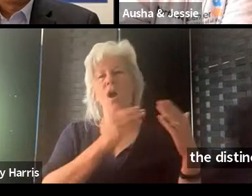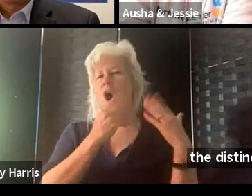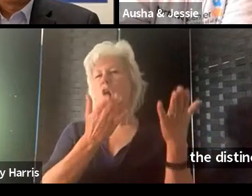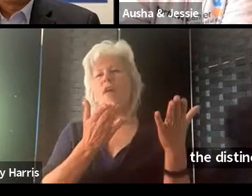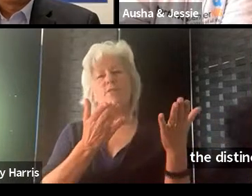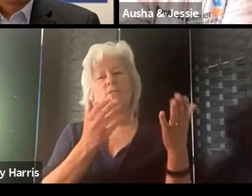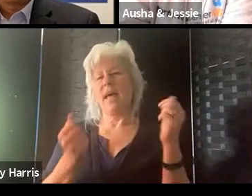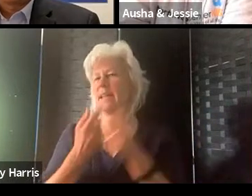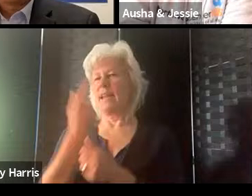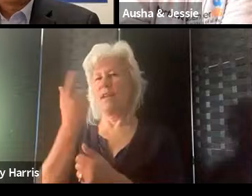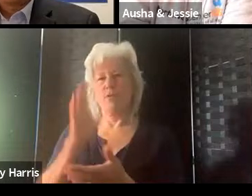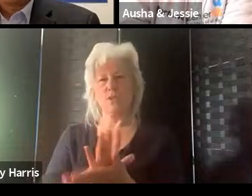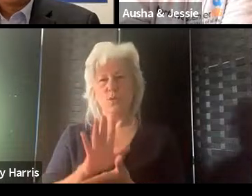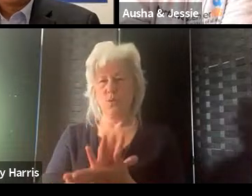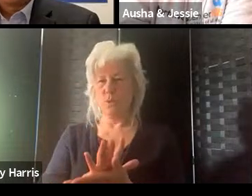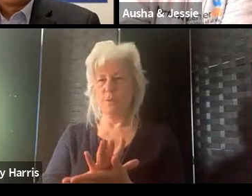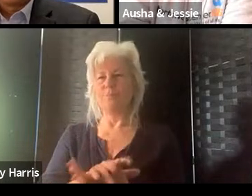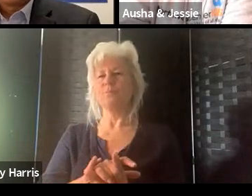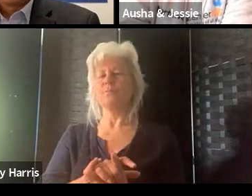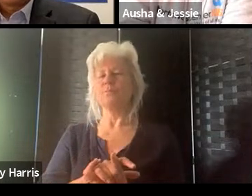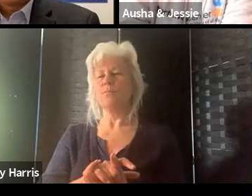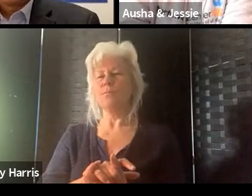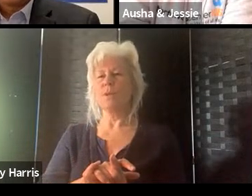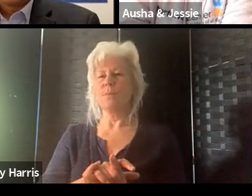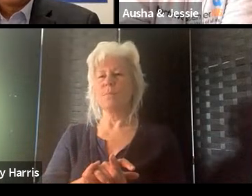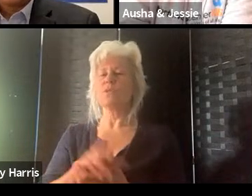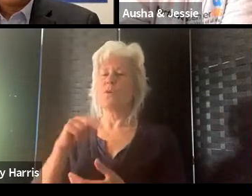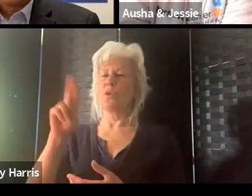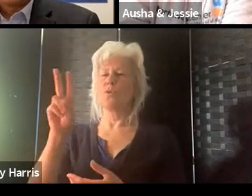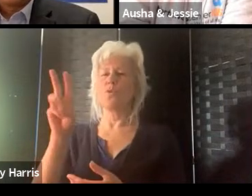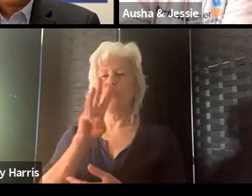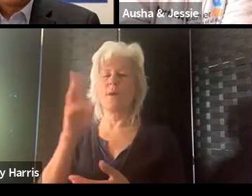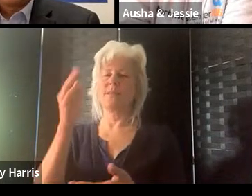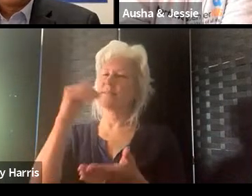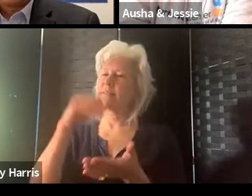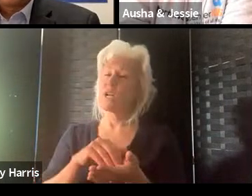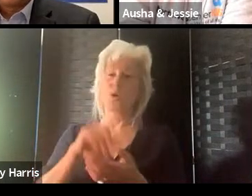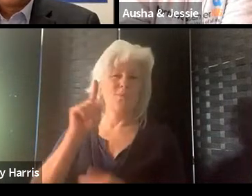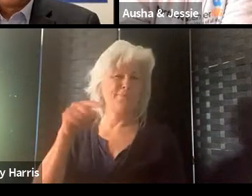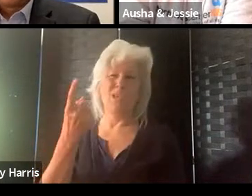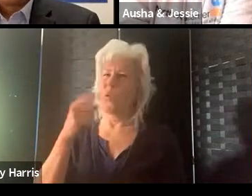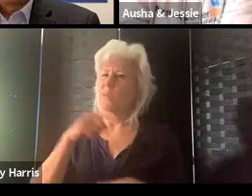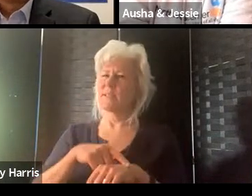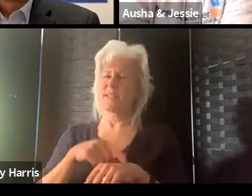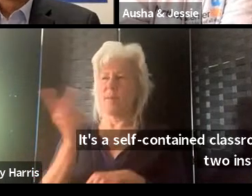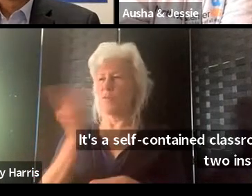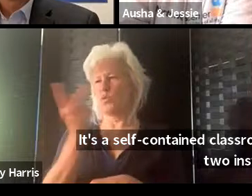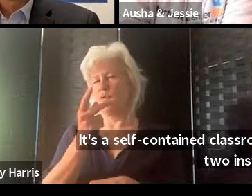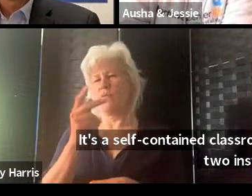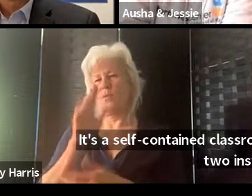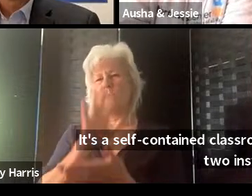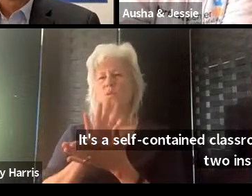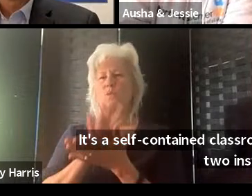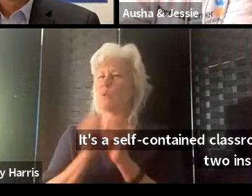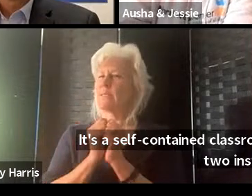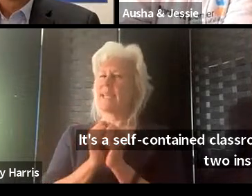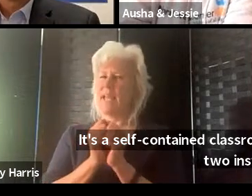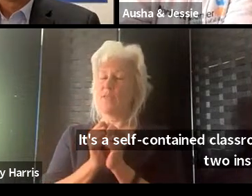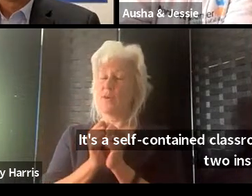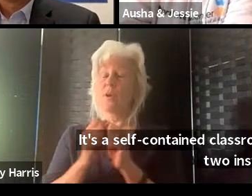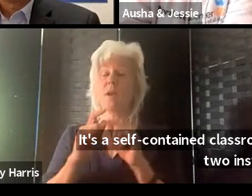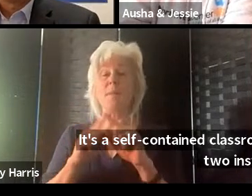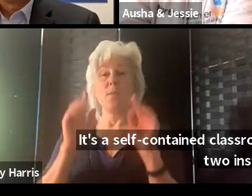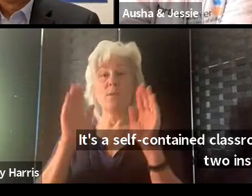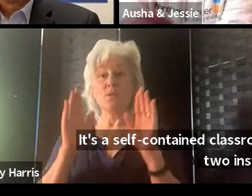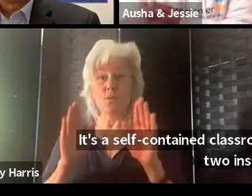so this being at the Northwest Center was probably the only time they will be in school together. But it was